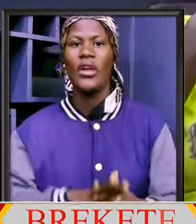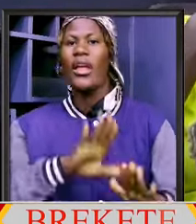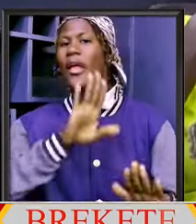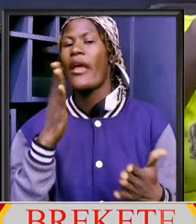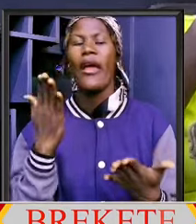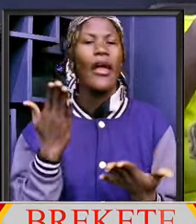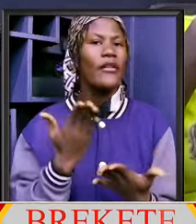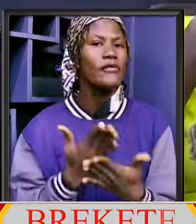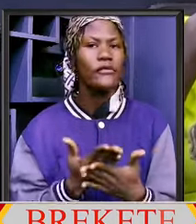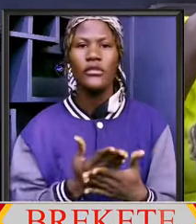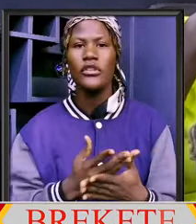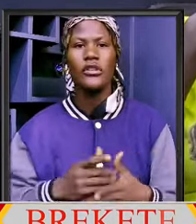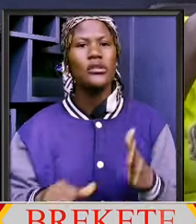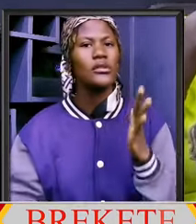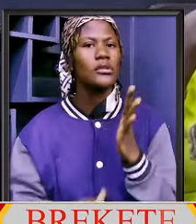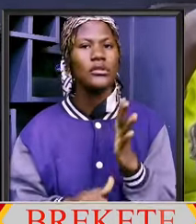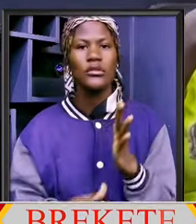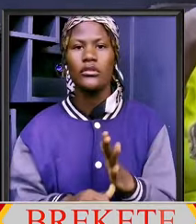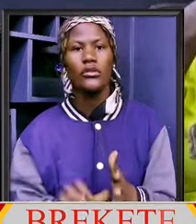Every senior consultant,